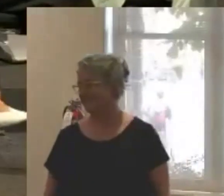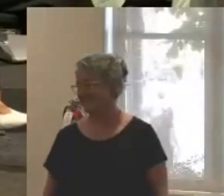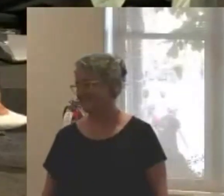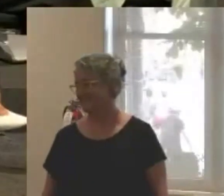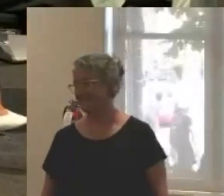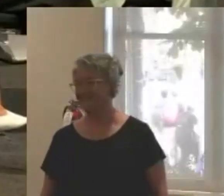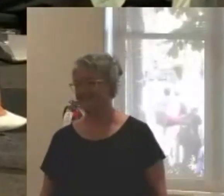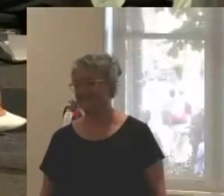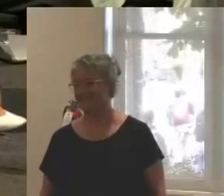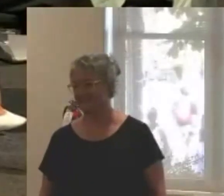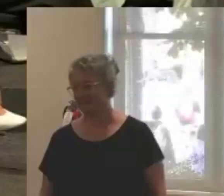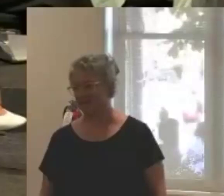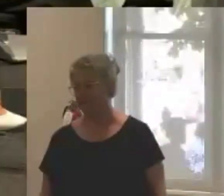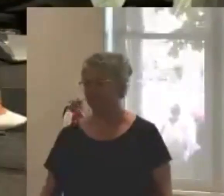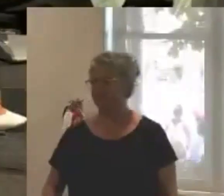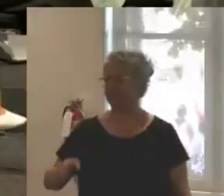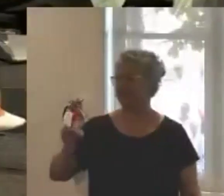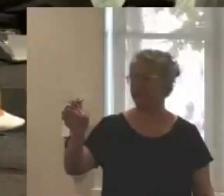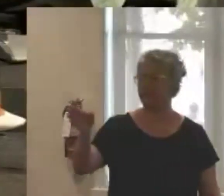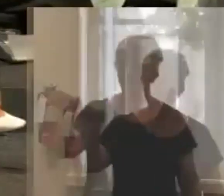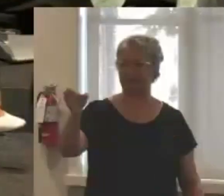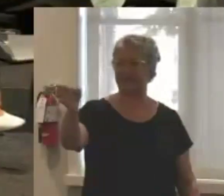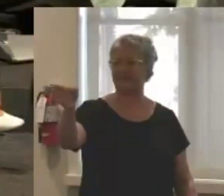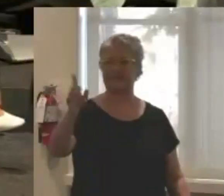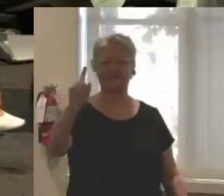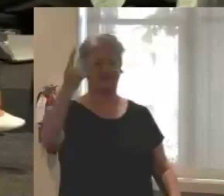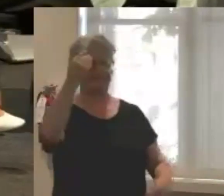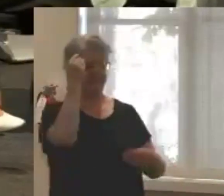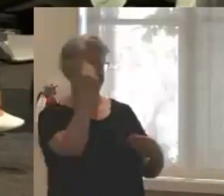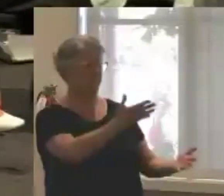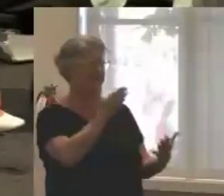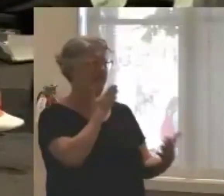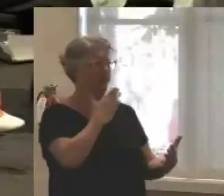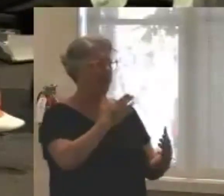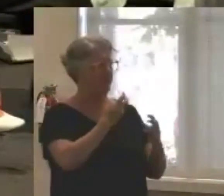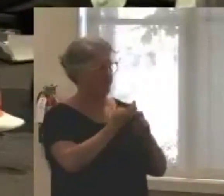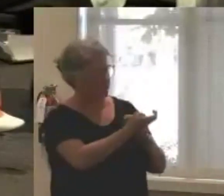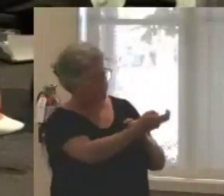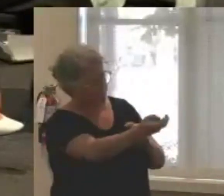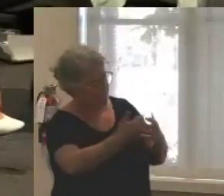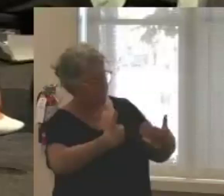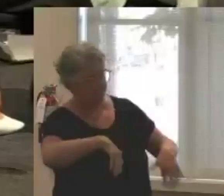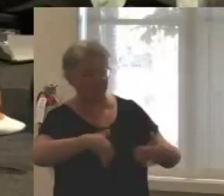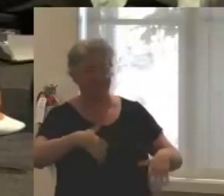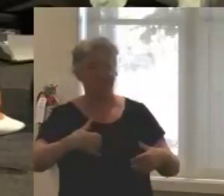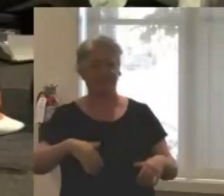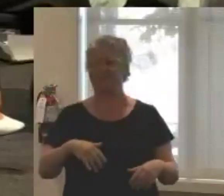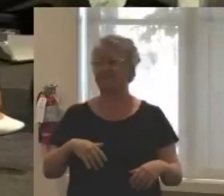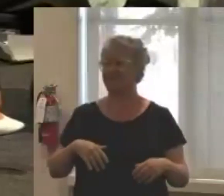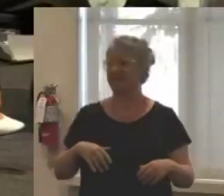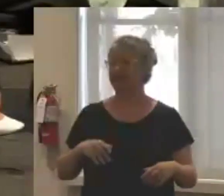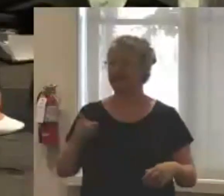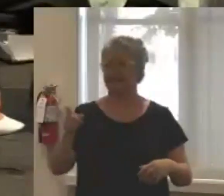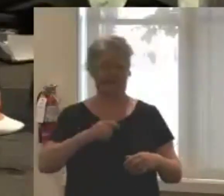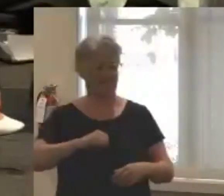question. First of all, I would like to thank you for all the speakers. I learned a lot from all of you